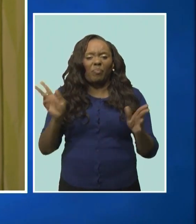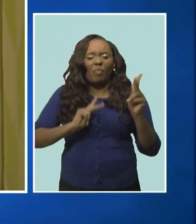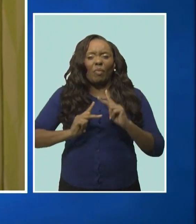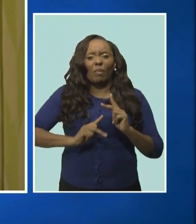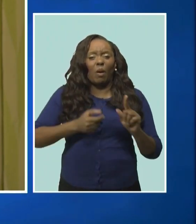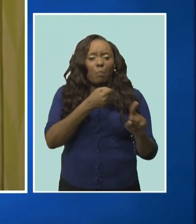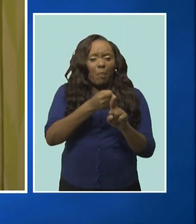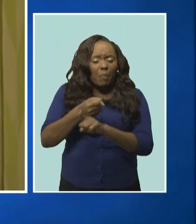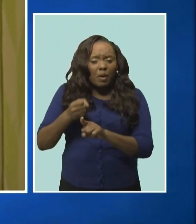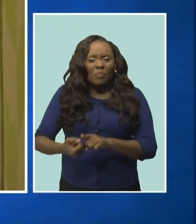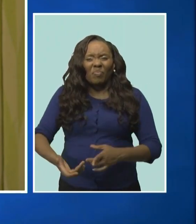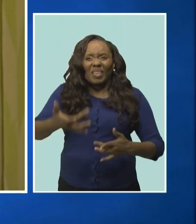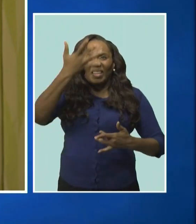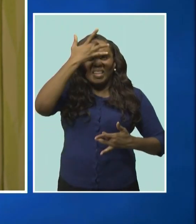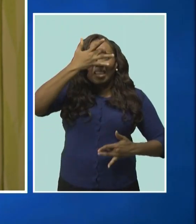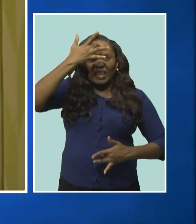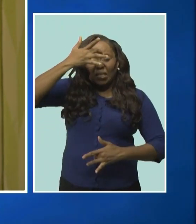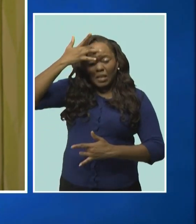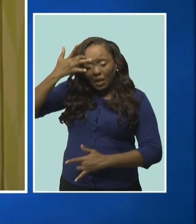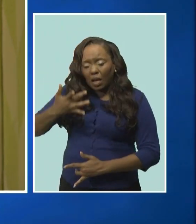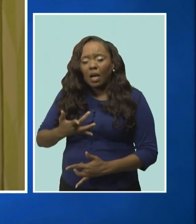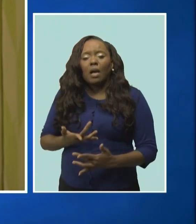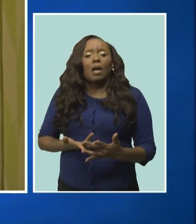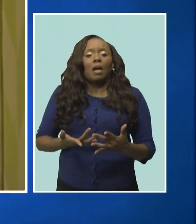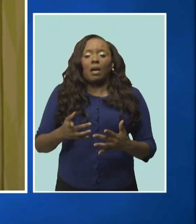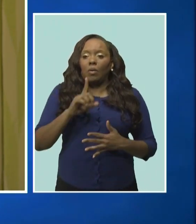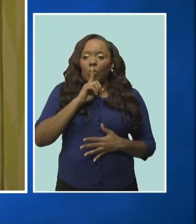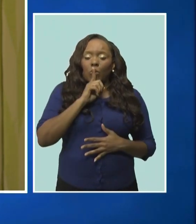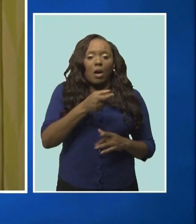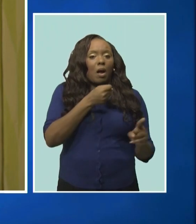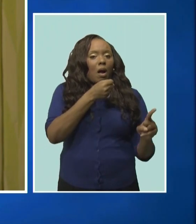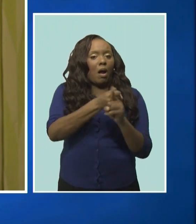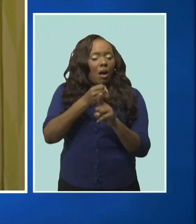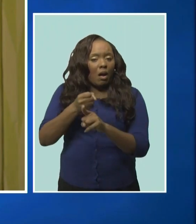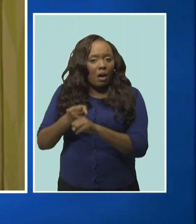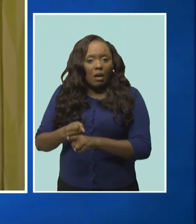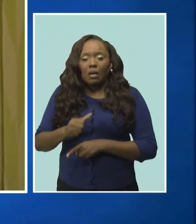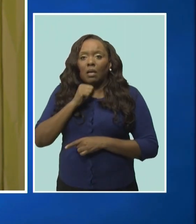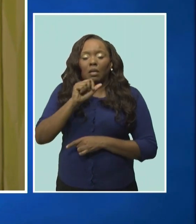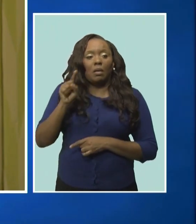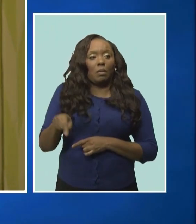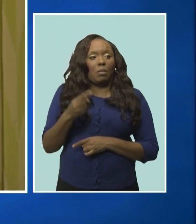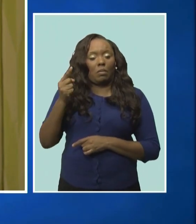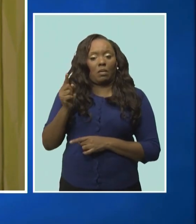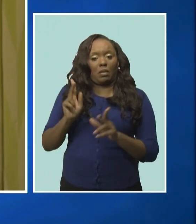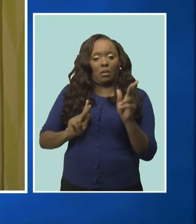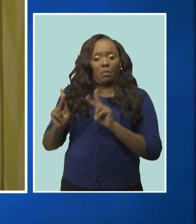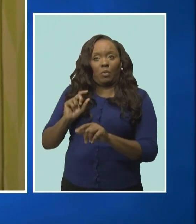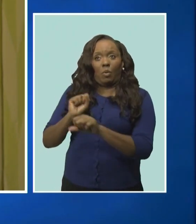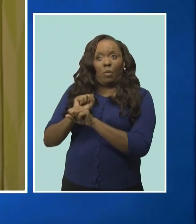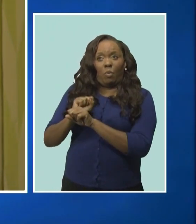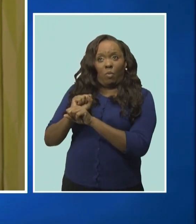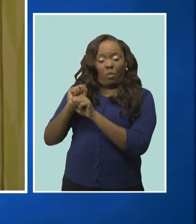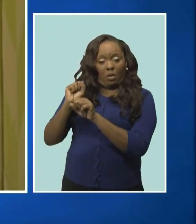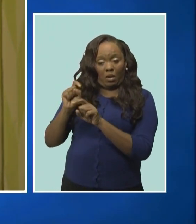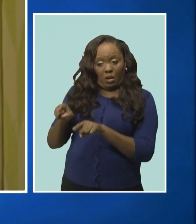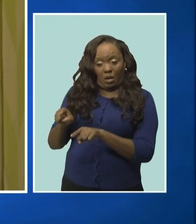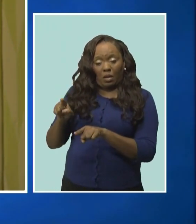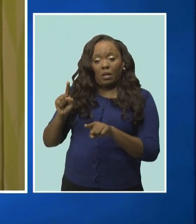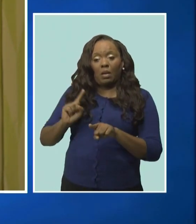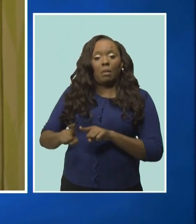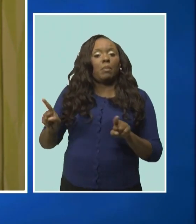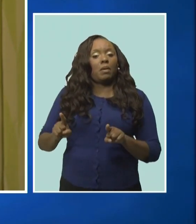problem and is one that has been having a sufficient impact not only on the well-being of workers, but also on